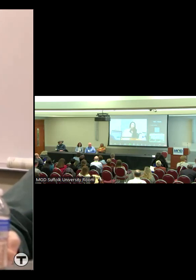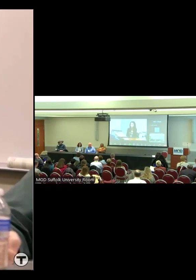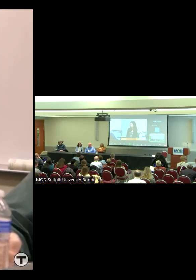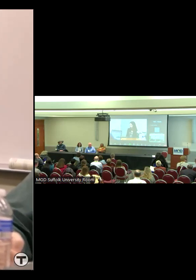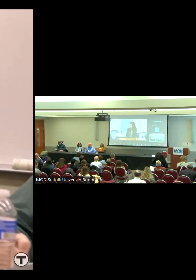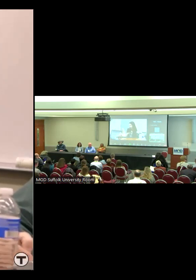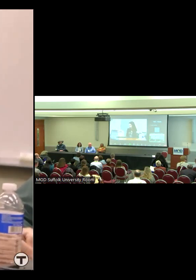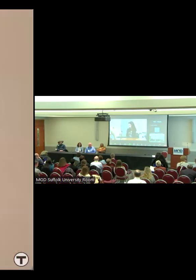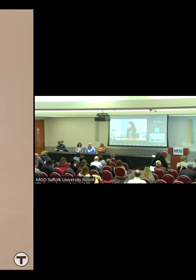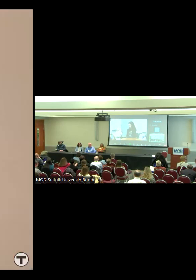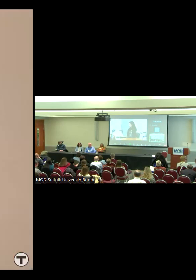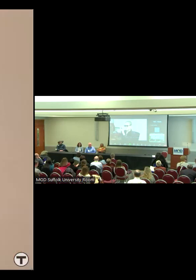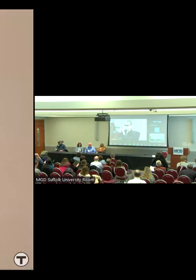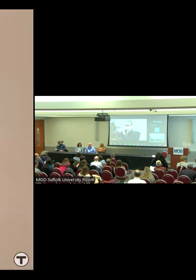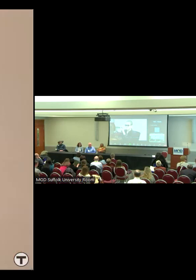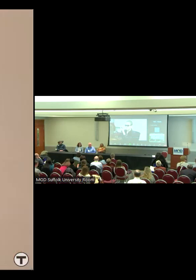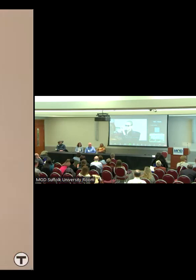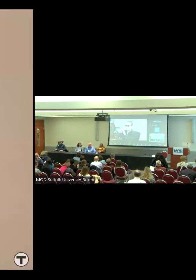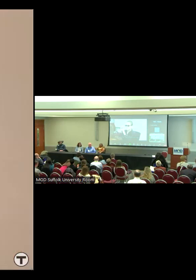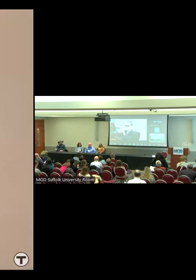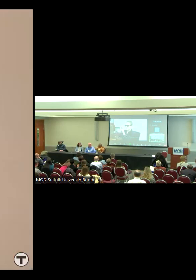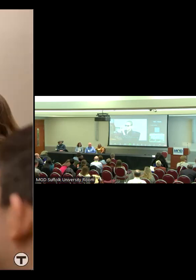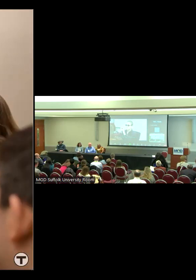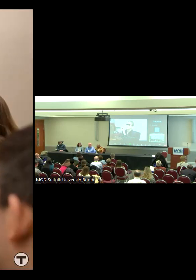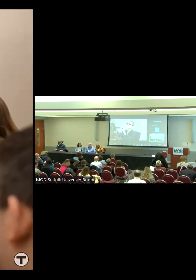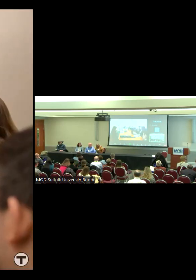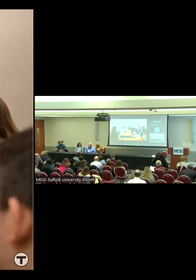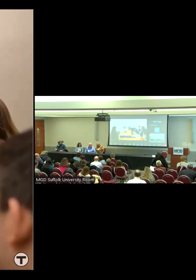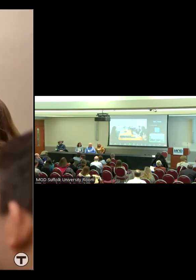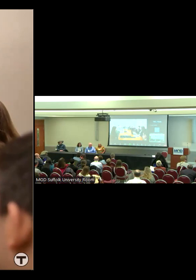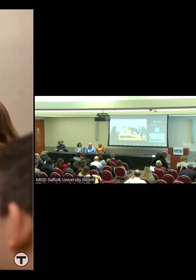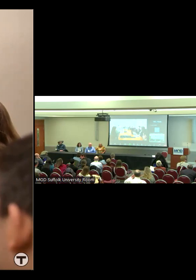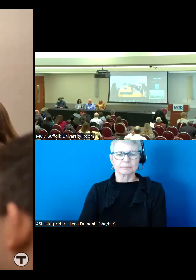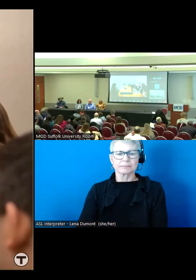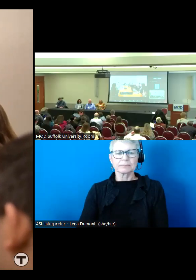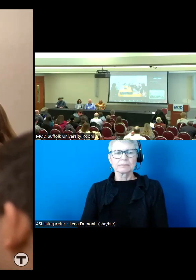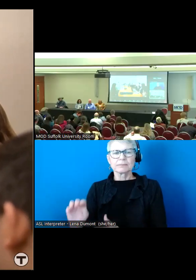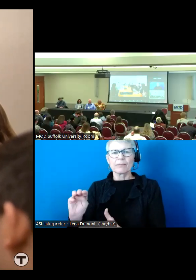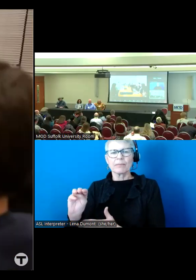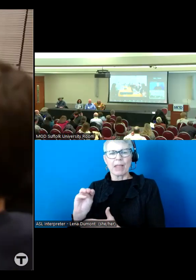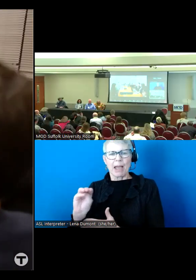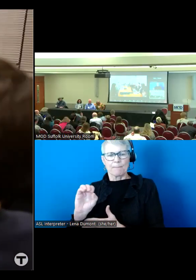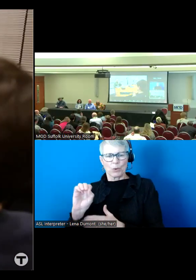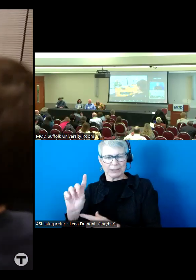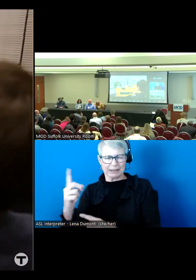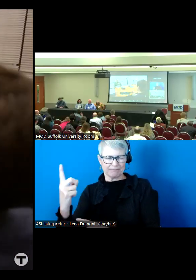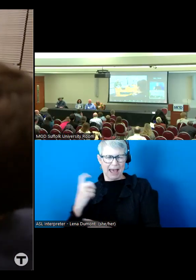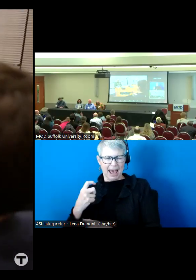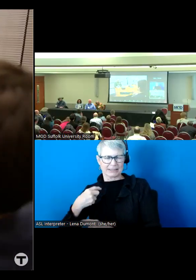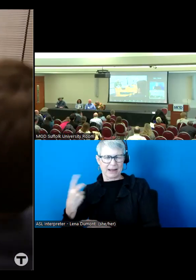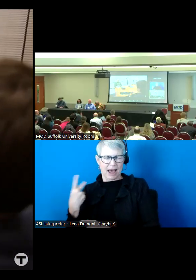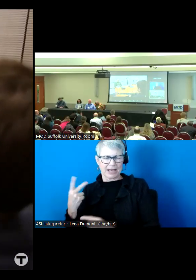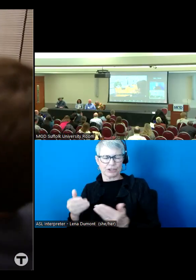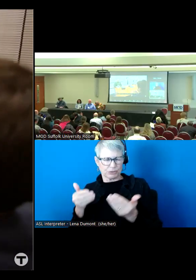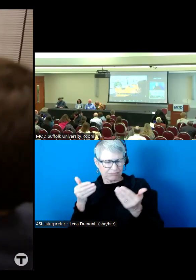The path of travel was terrible. So it was a pretty bad experience. I'm pretty proud of what we have here. One big thing